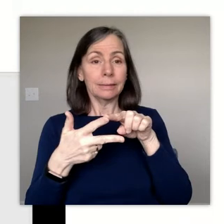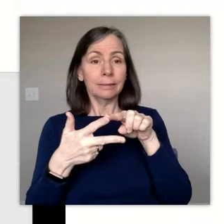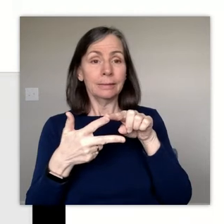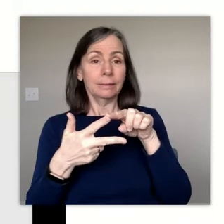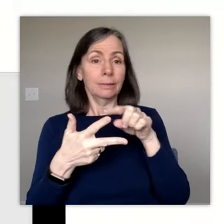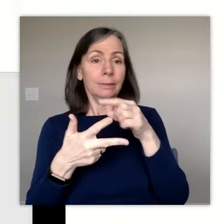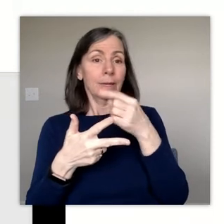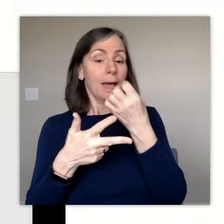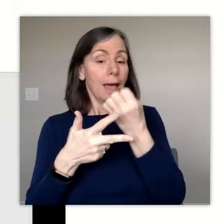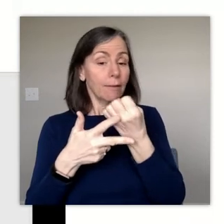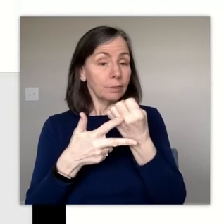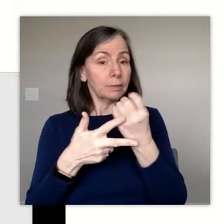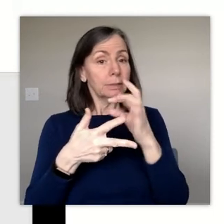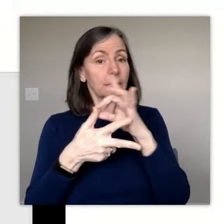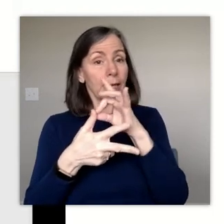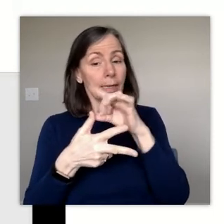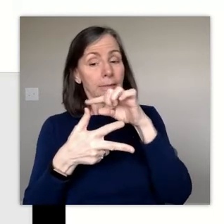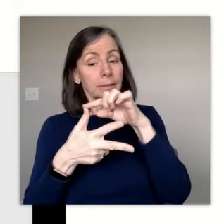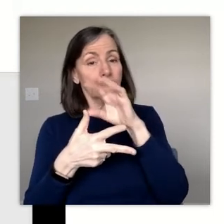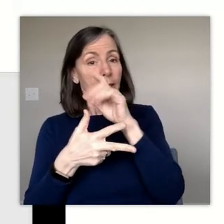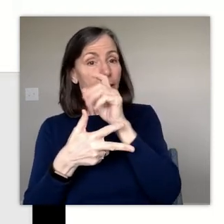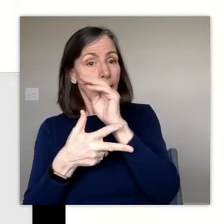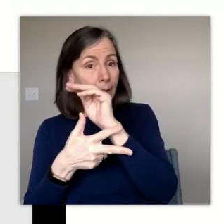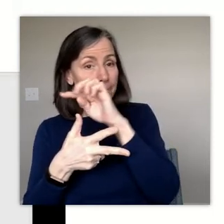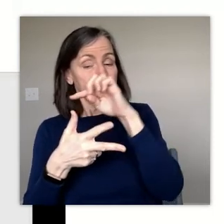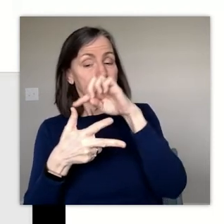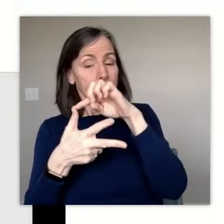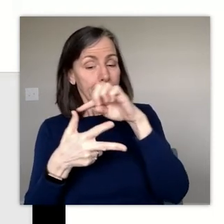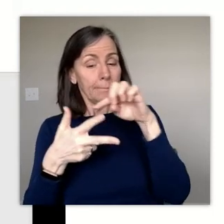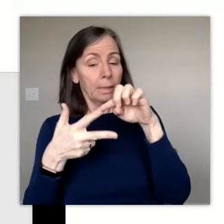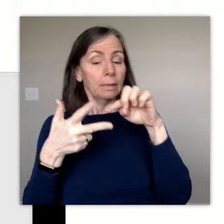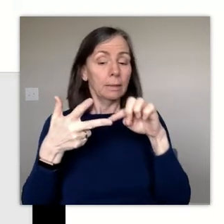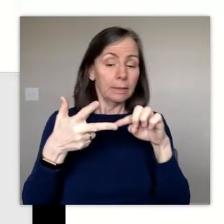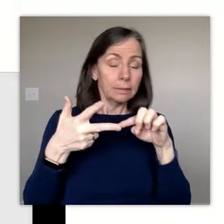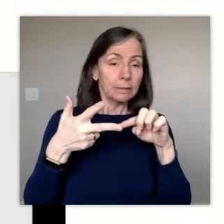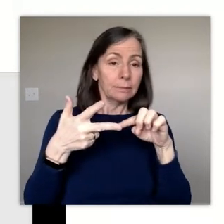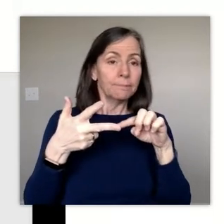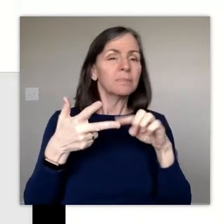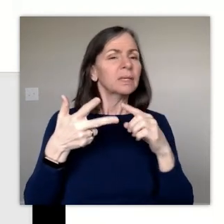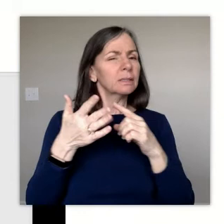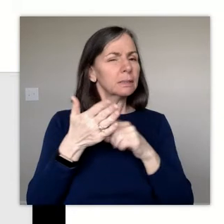claim. That can sometimes take the form of an if-then statement.